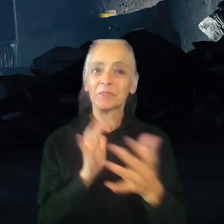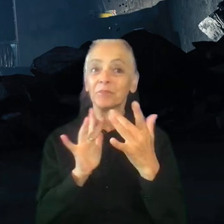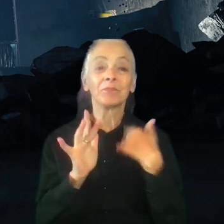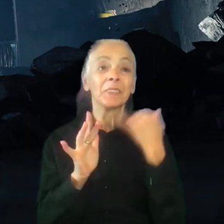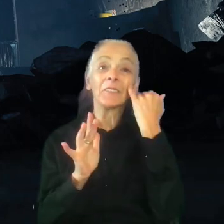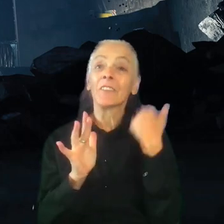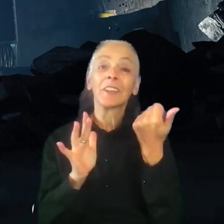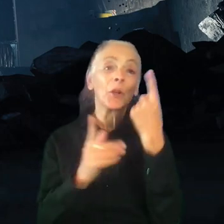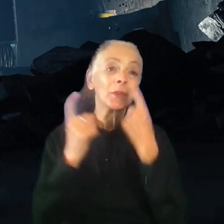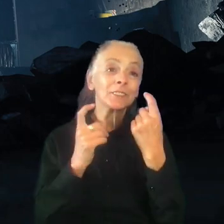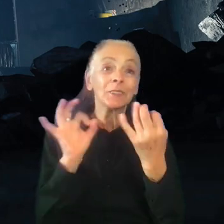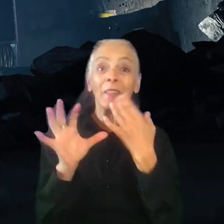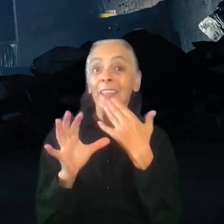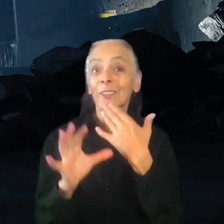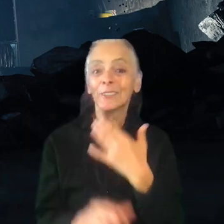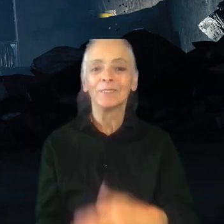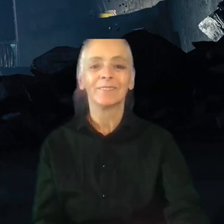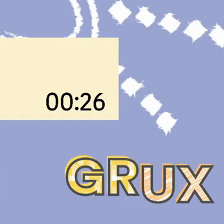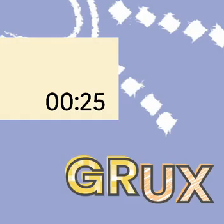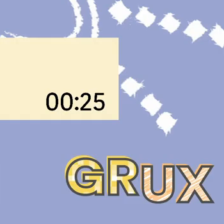questions or feedback thank you